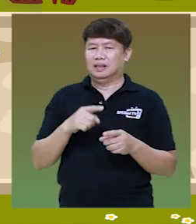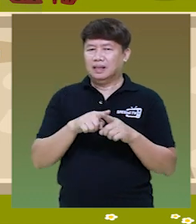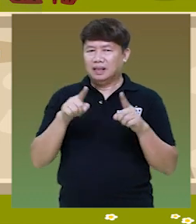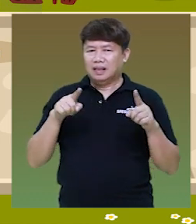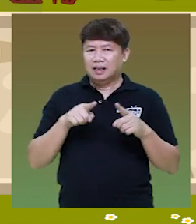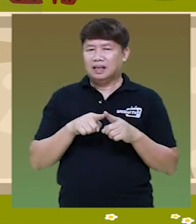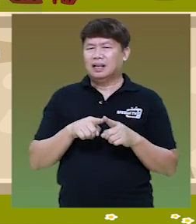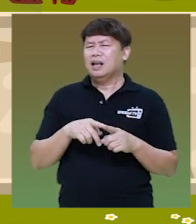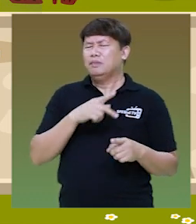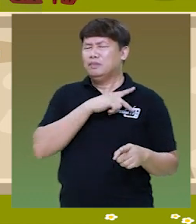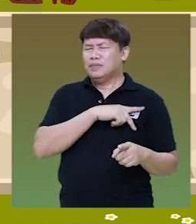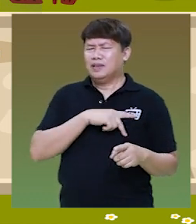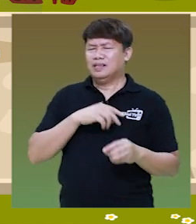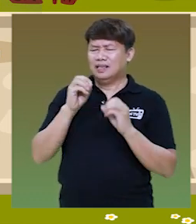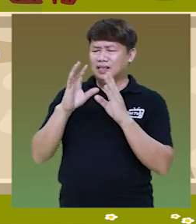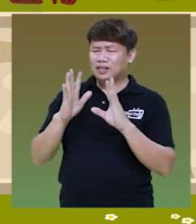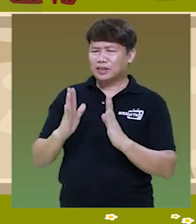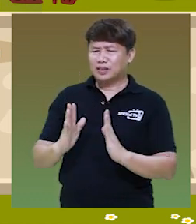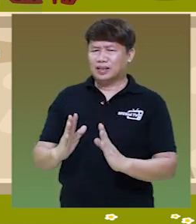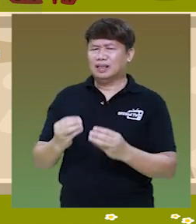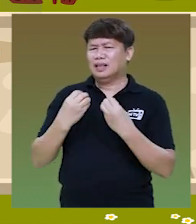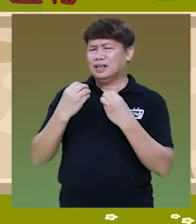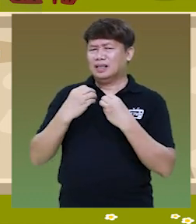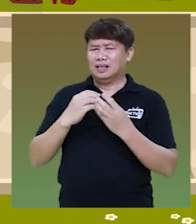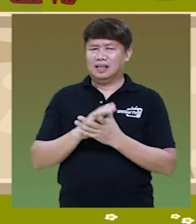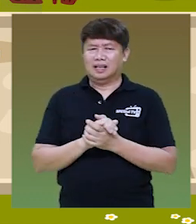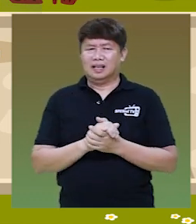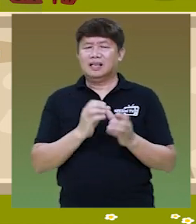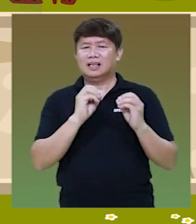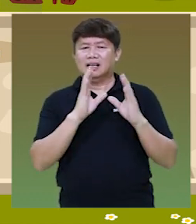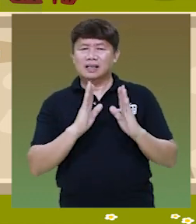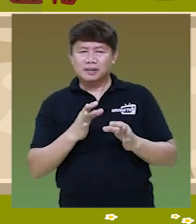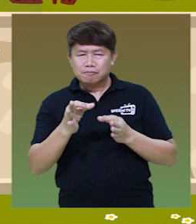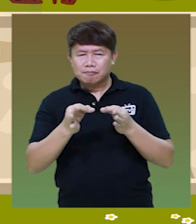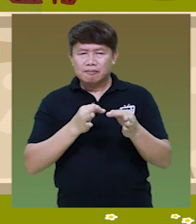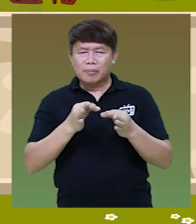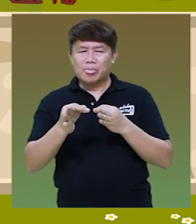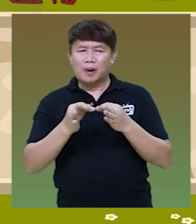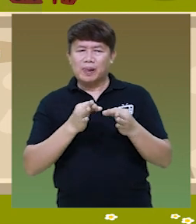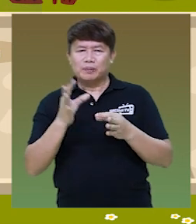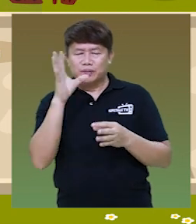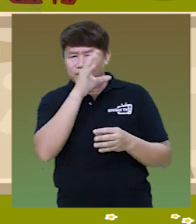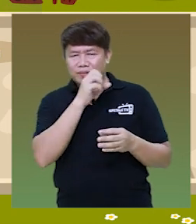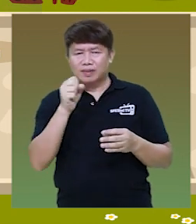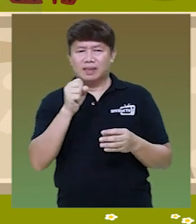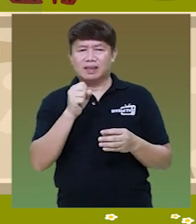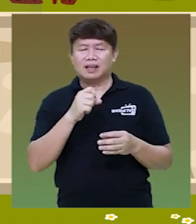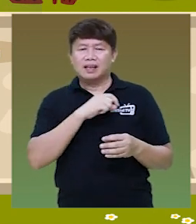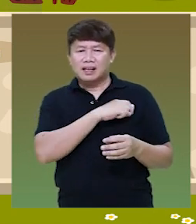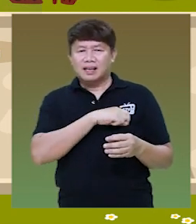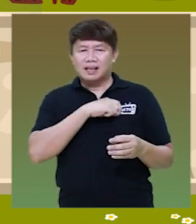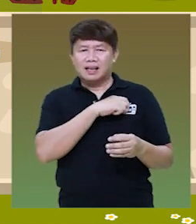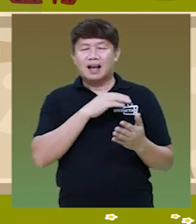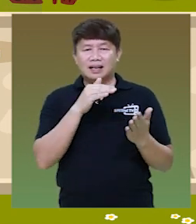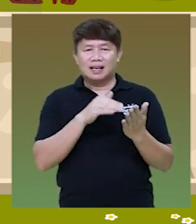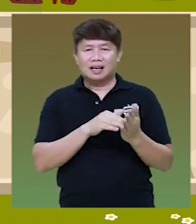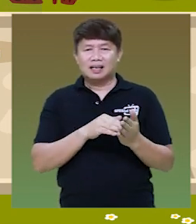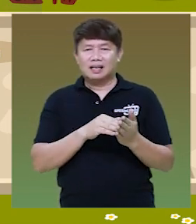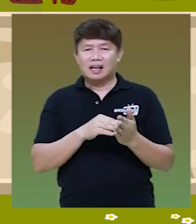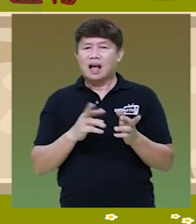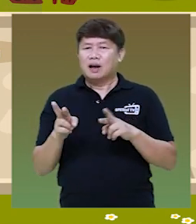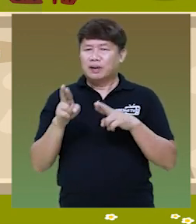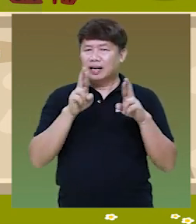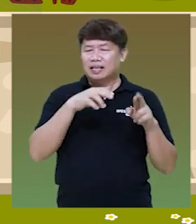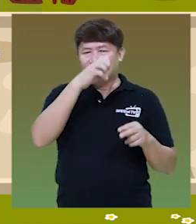more about it. Sure, Eliz! Teacher will explain about inferring character traits again. Get ready, Eliz!